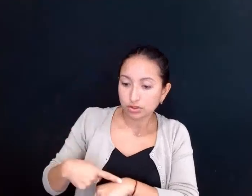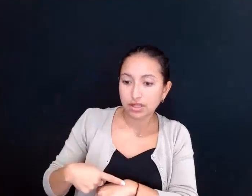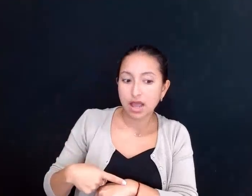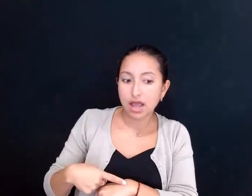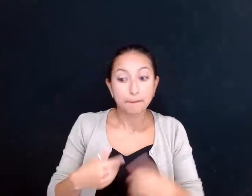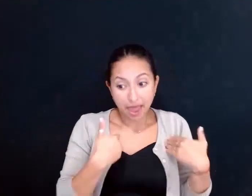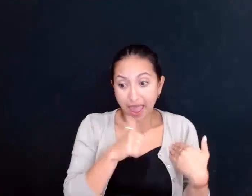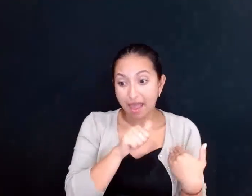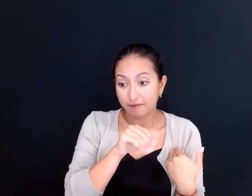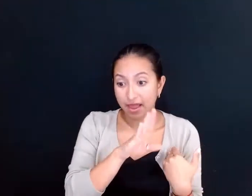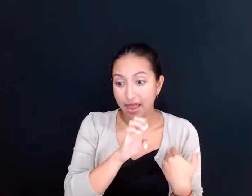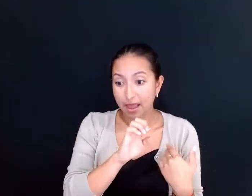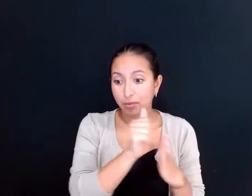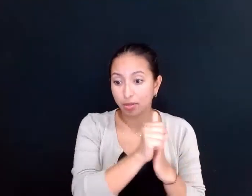account.